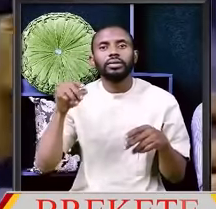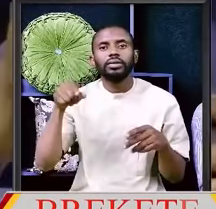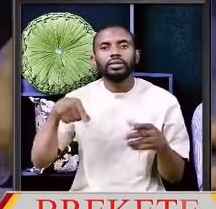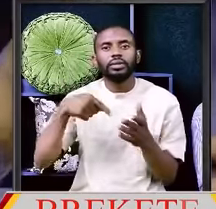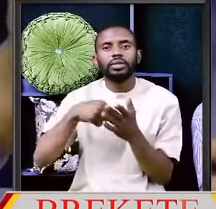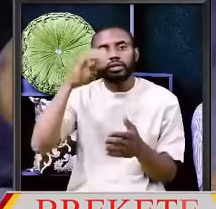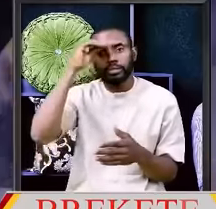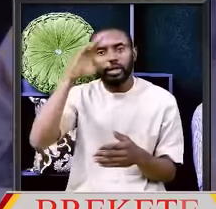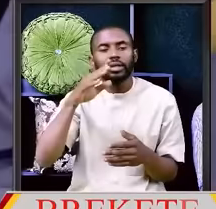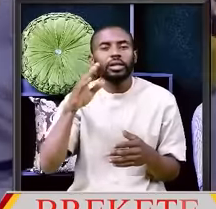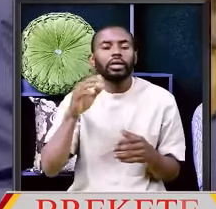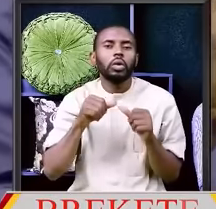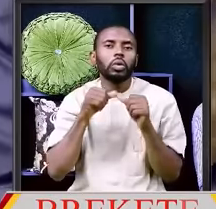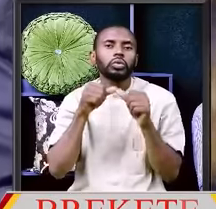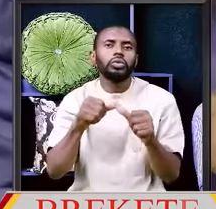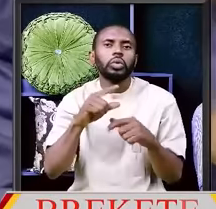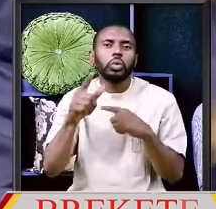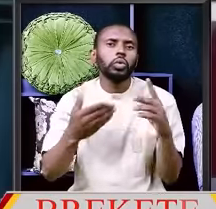this endless